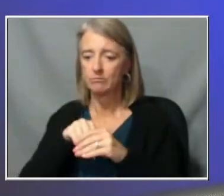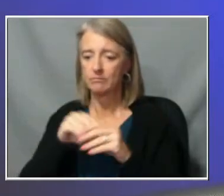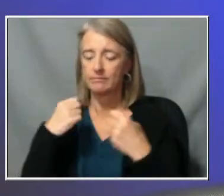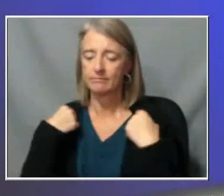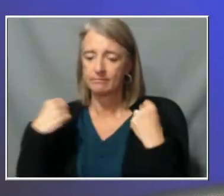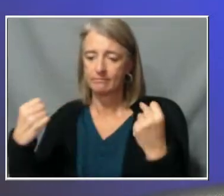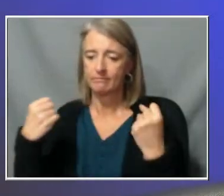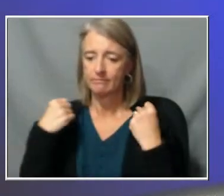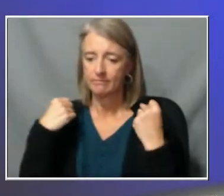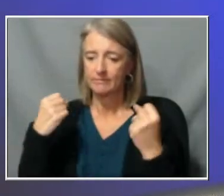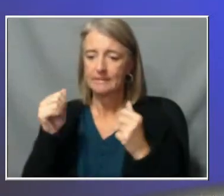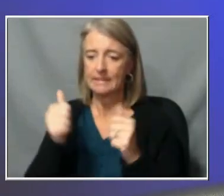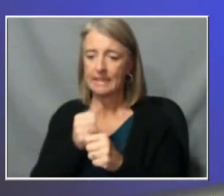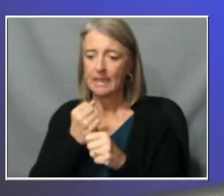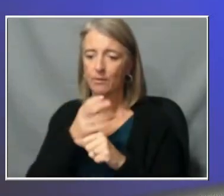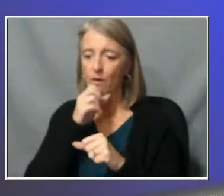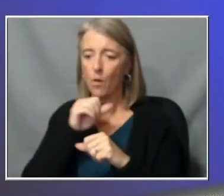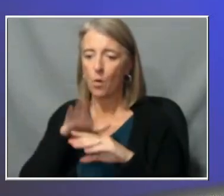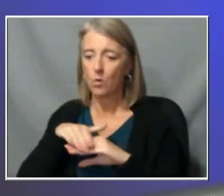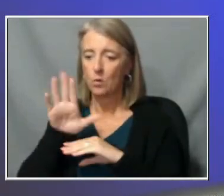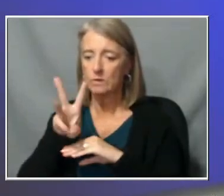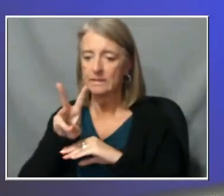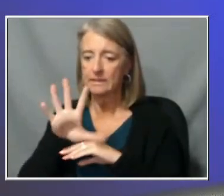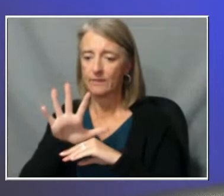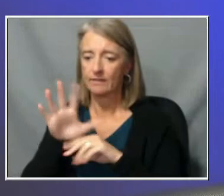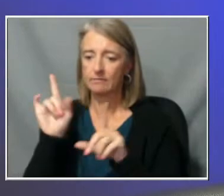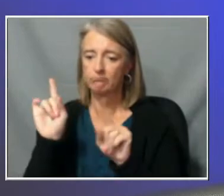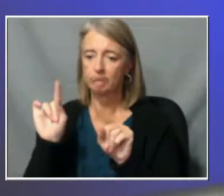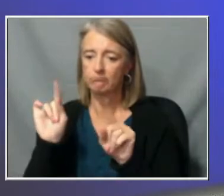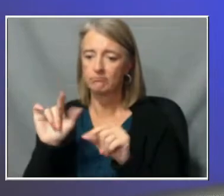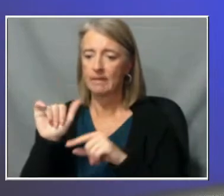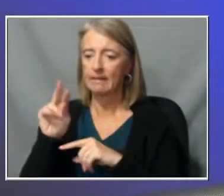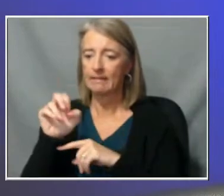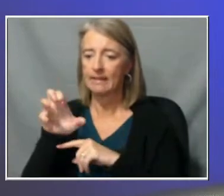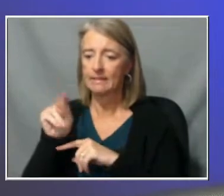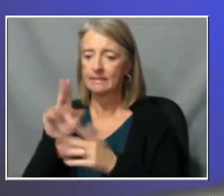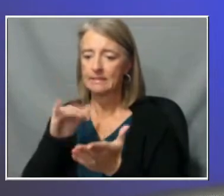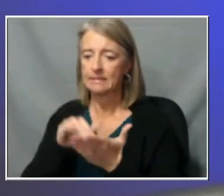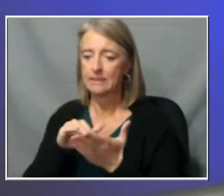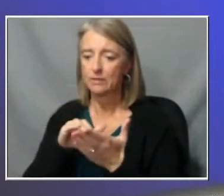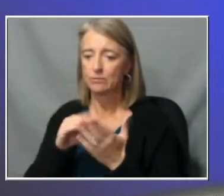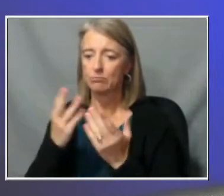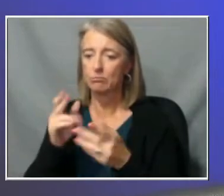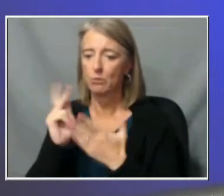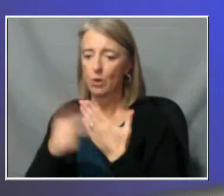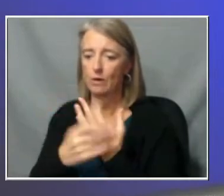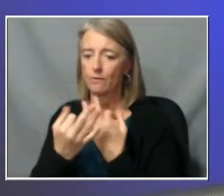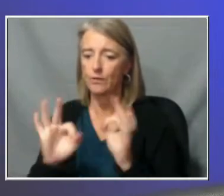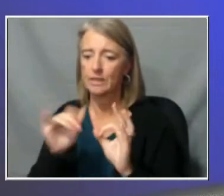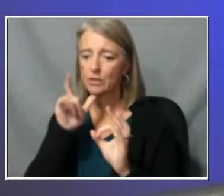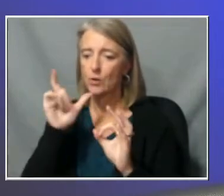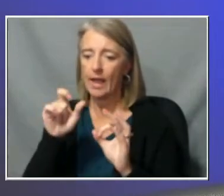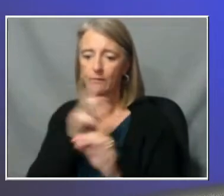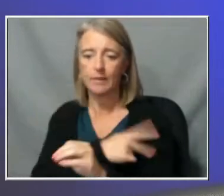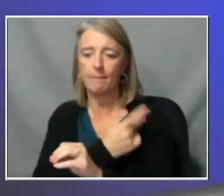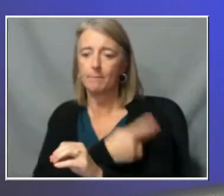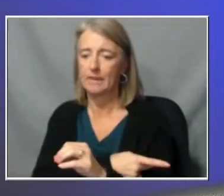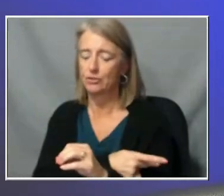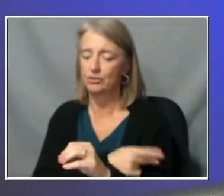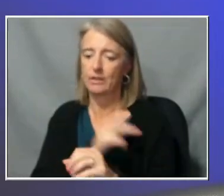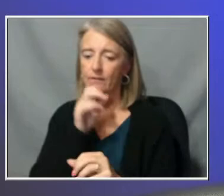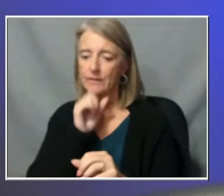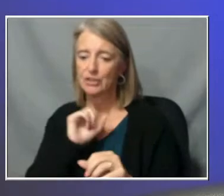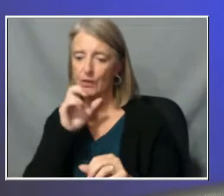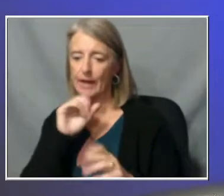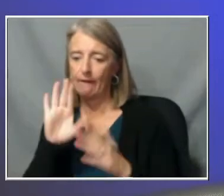exercise. So anyone over 65 can attend any Landon Center program, and they're free. You don't have to be a patient of the geriatric